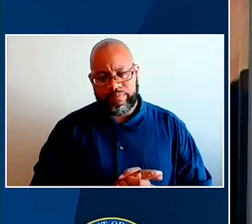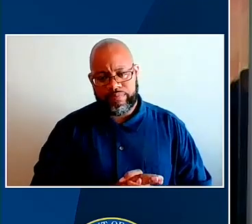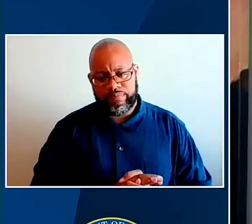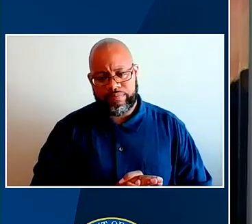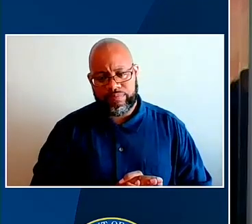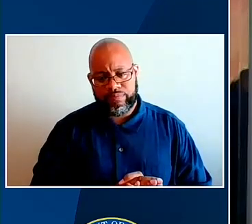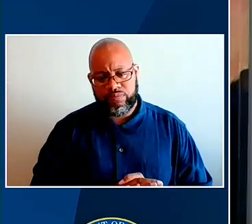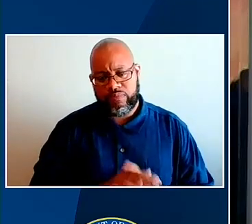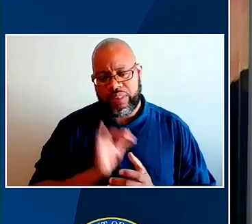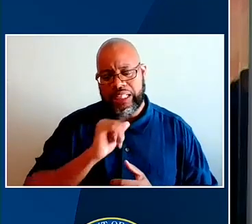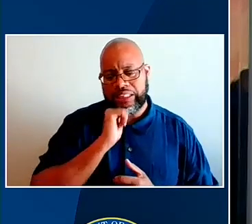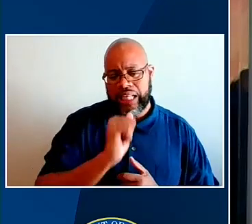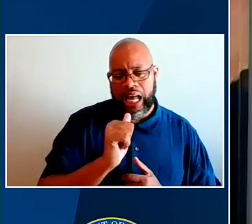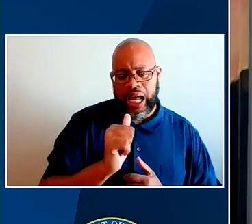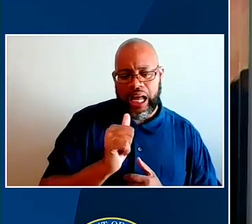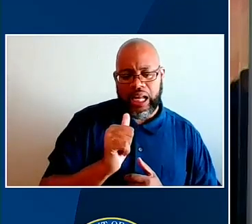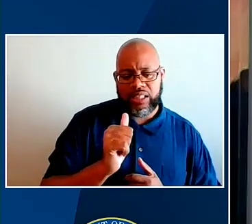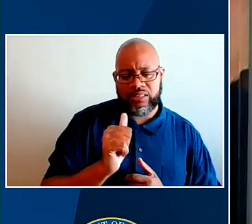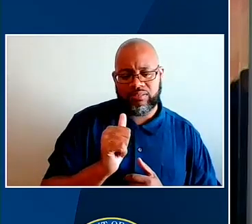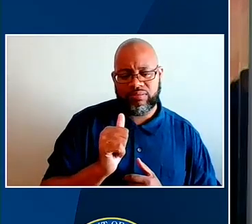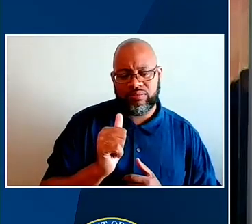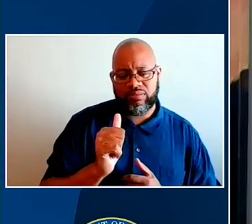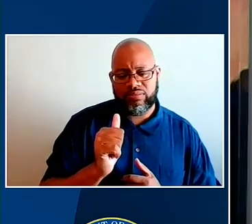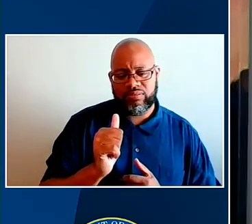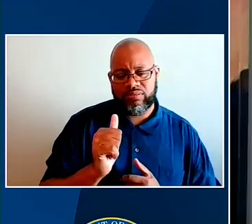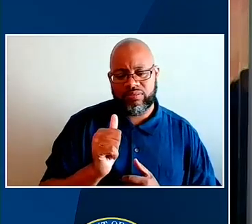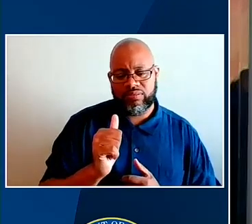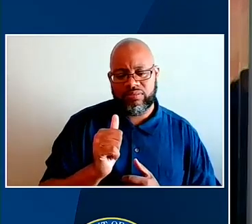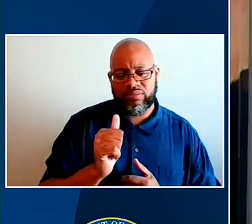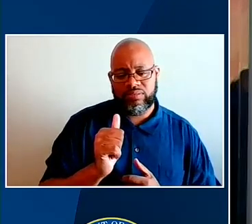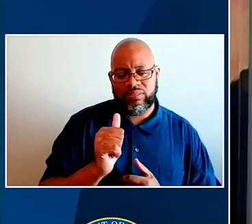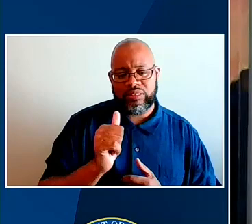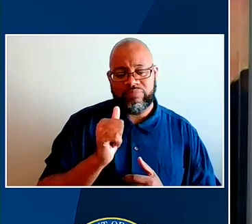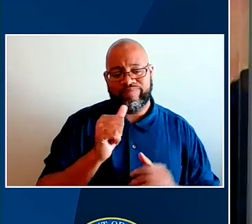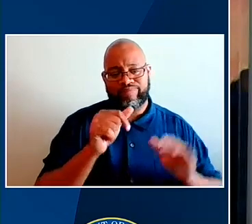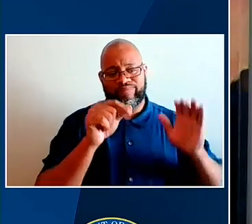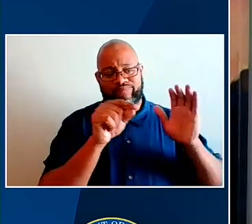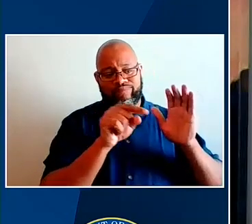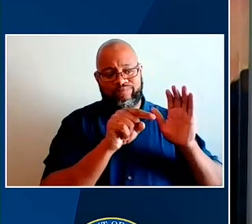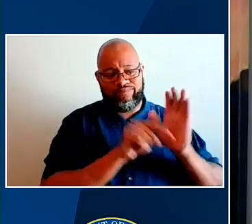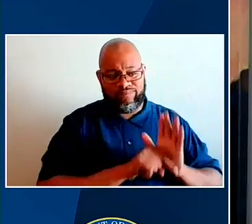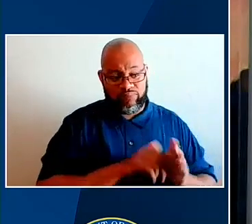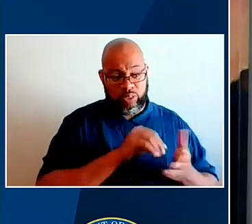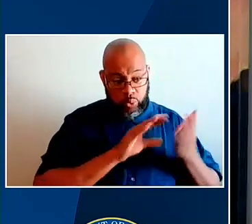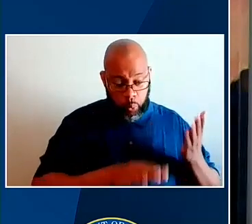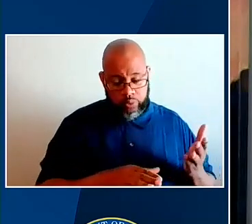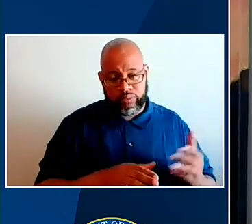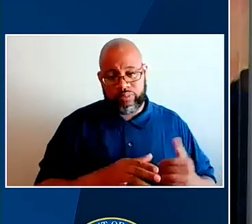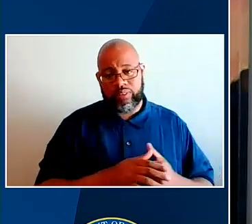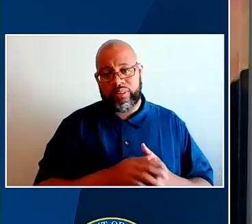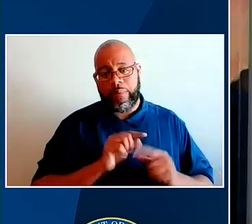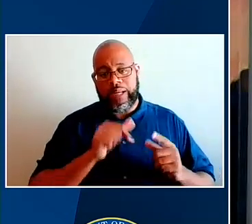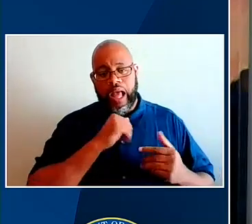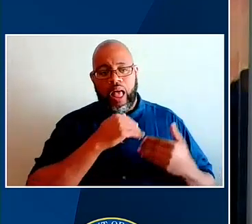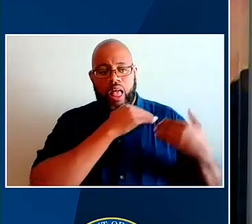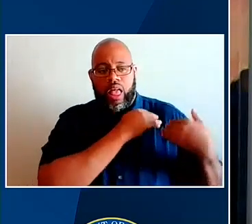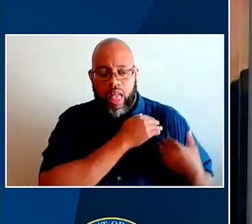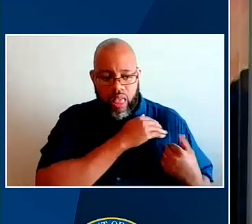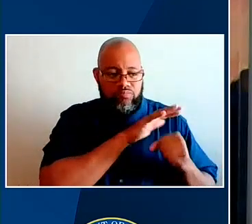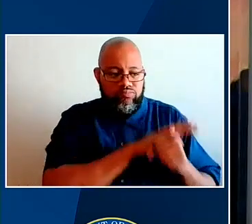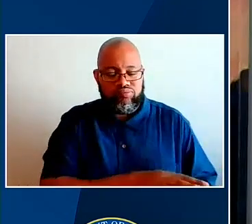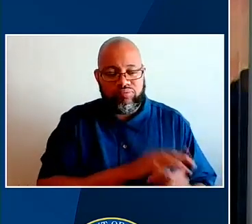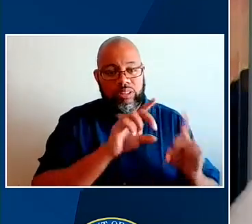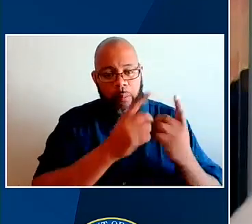that do not deserve, you know, that don't deprive students of anything, don't burden the department,